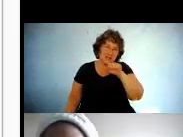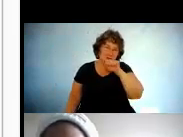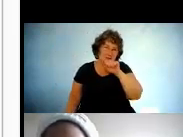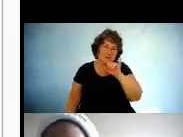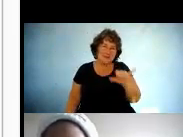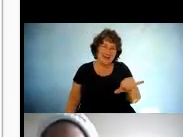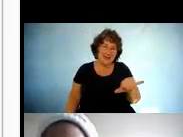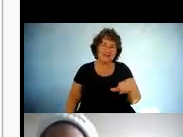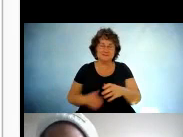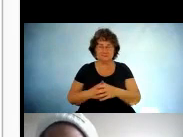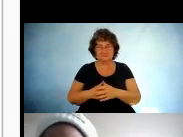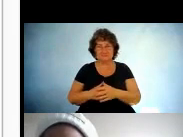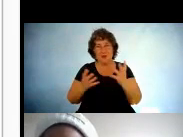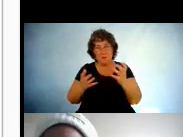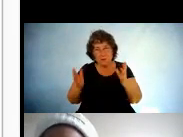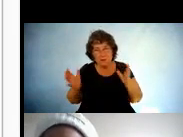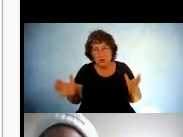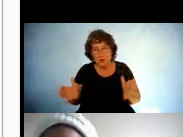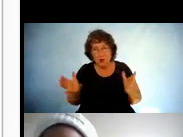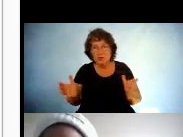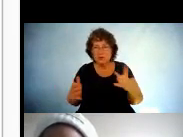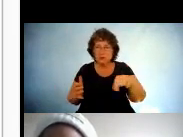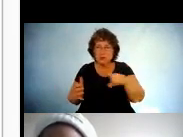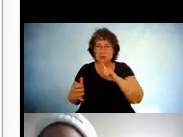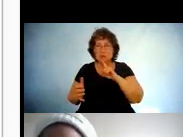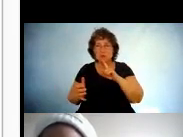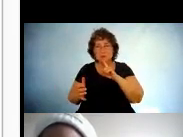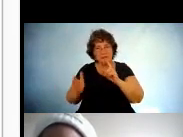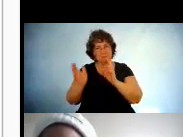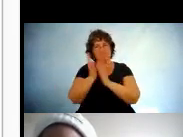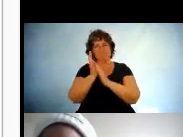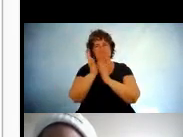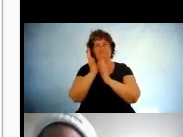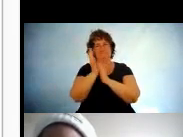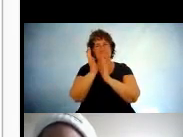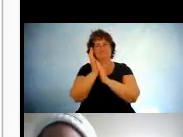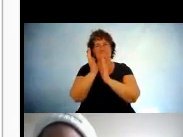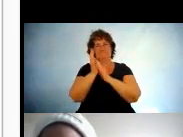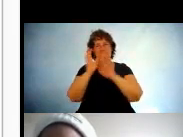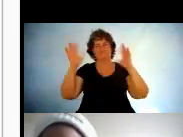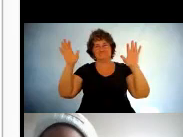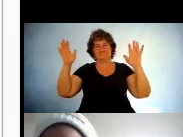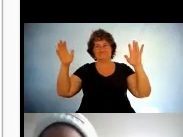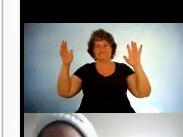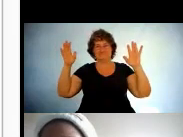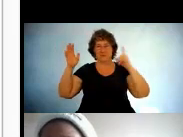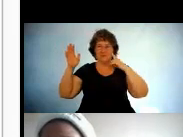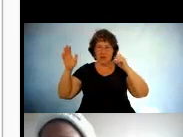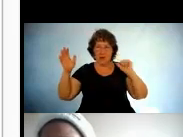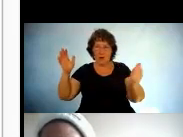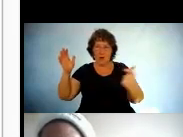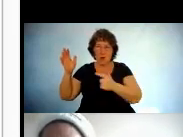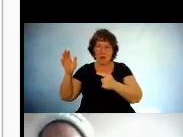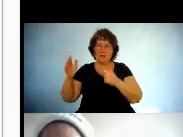encourage participants just to give everybody a clap in your home right now. I